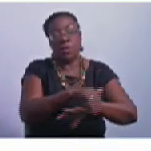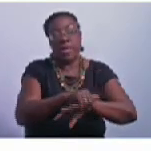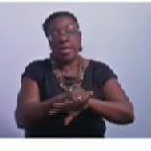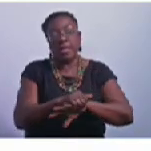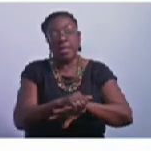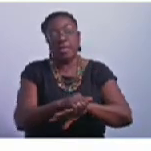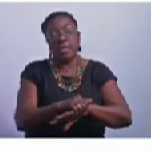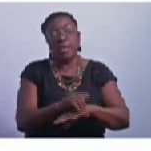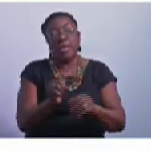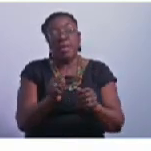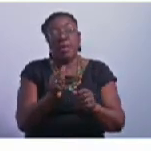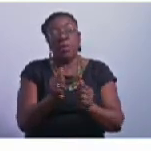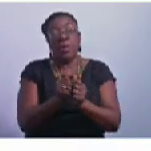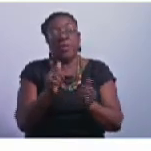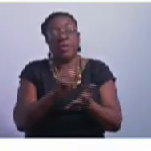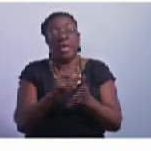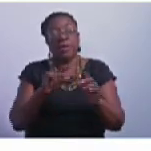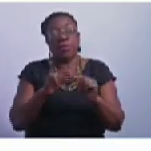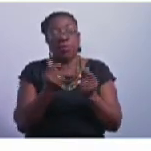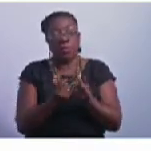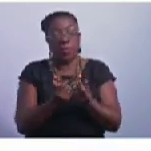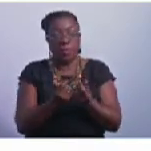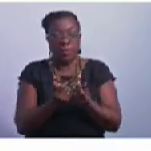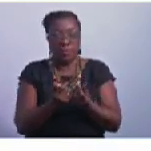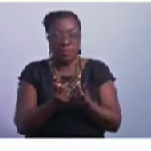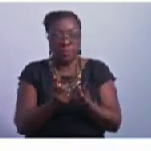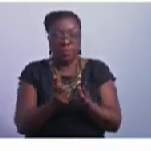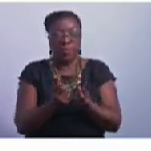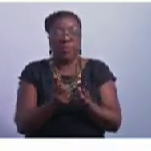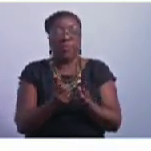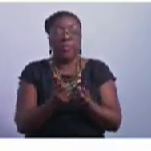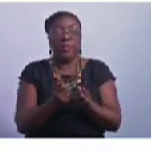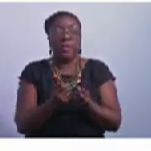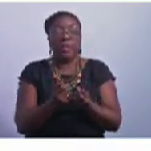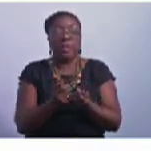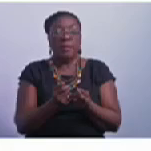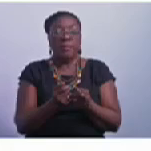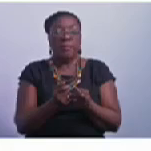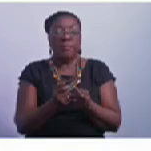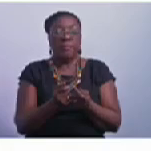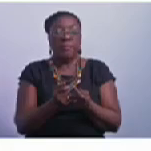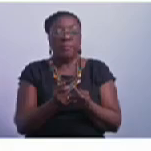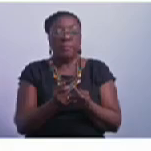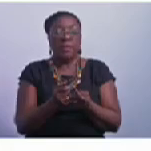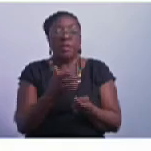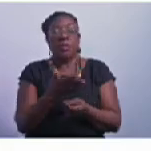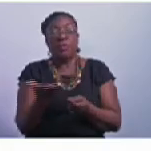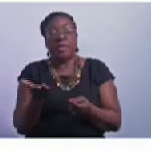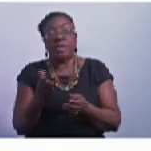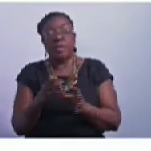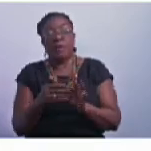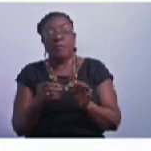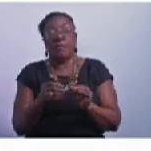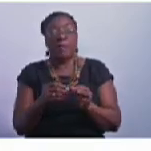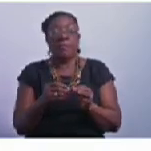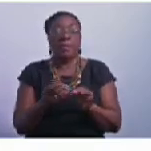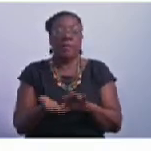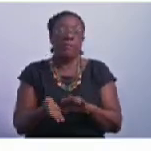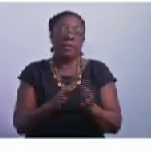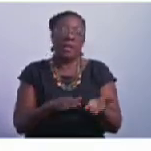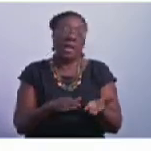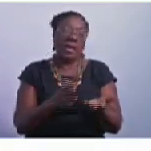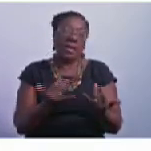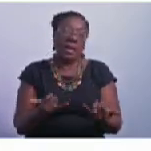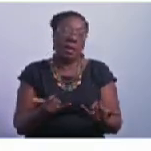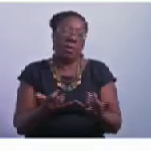the Honorable Loftus Rooker, the Honorable George Smith, and myself. The rest of them have departed and